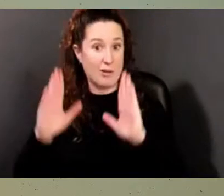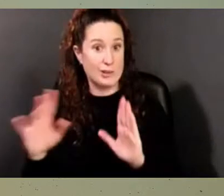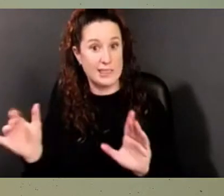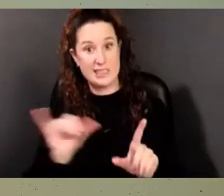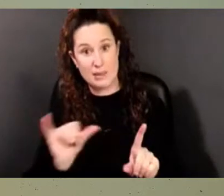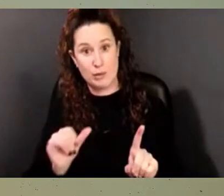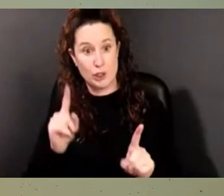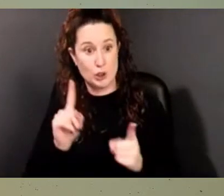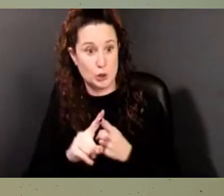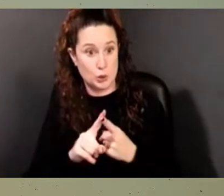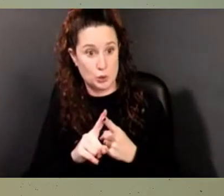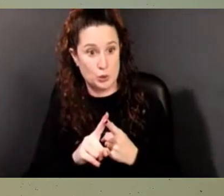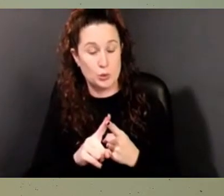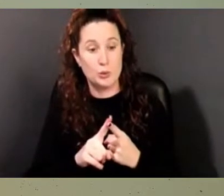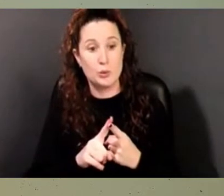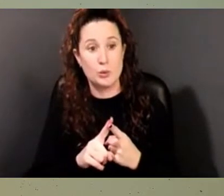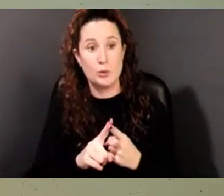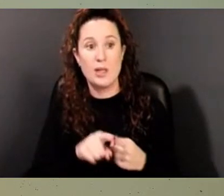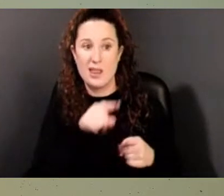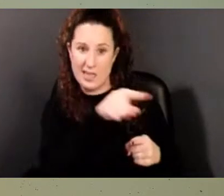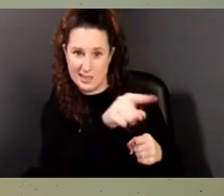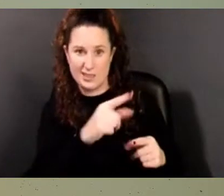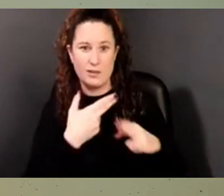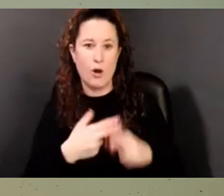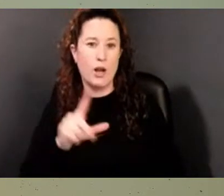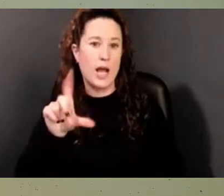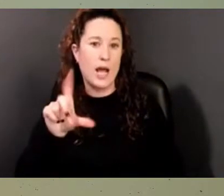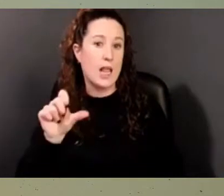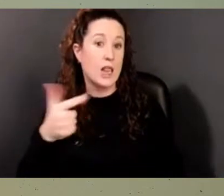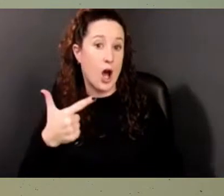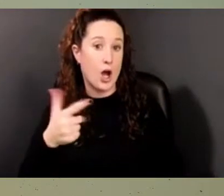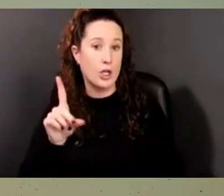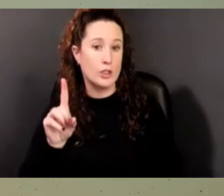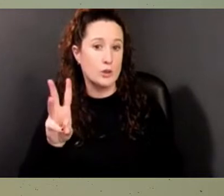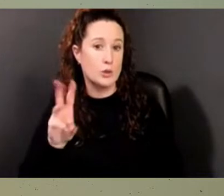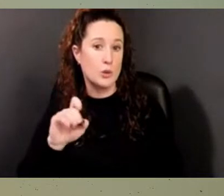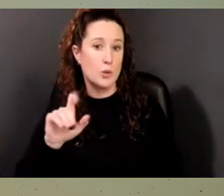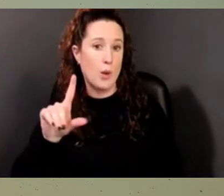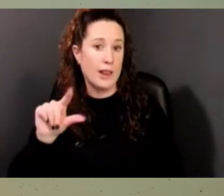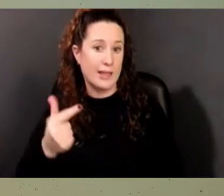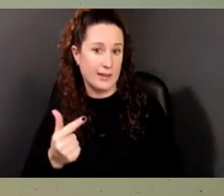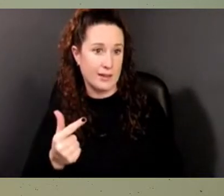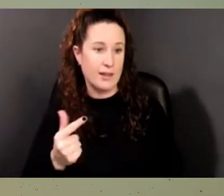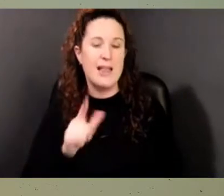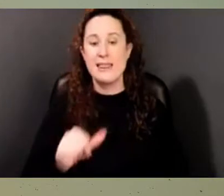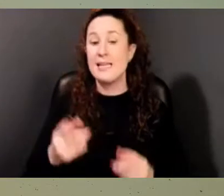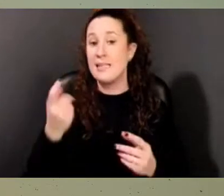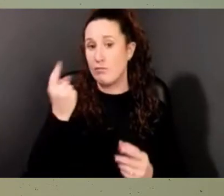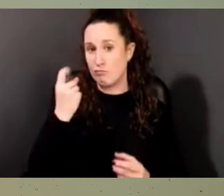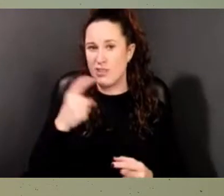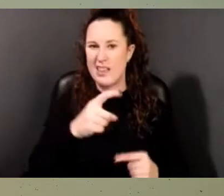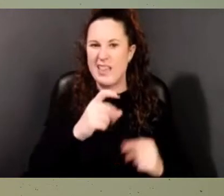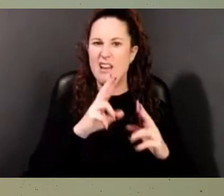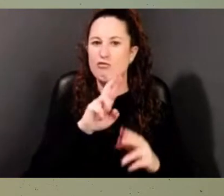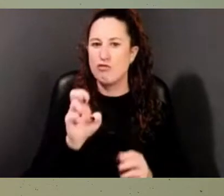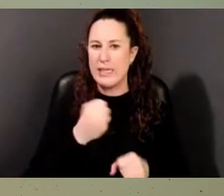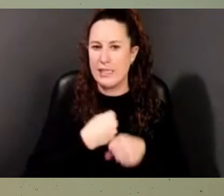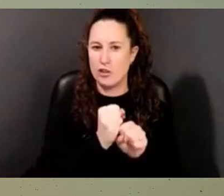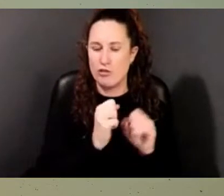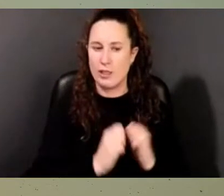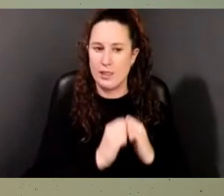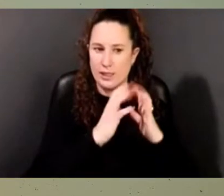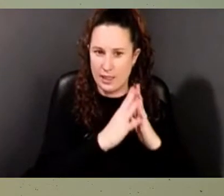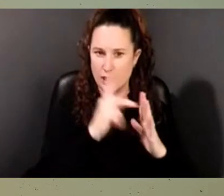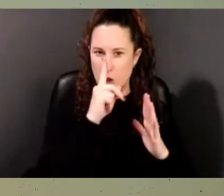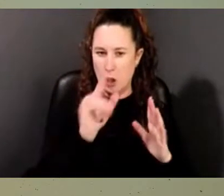the log dwelling. This is the site's reconstructed log dwelling. The log dwelling and other